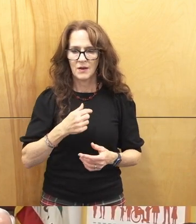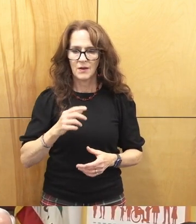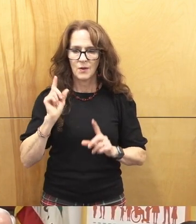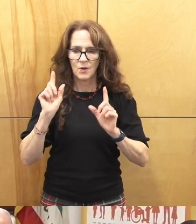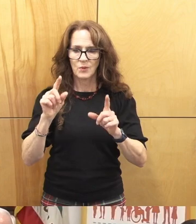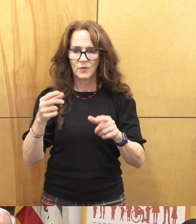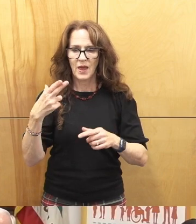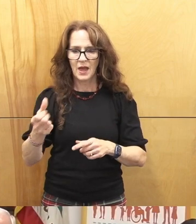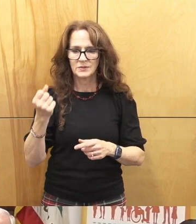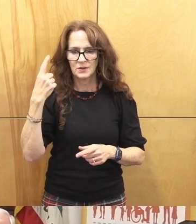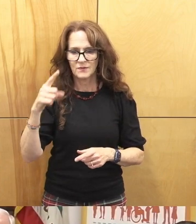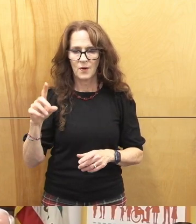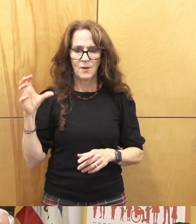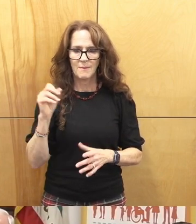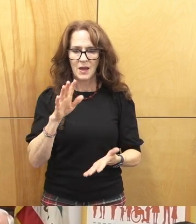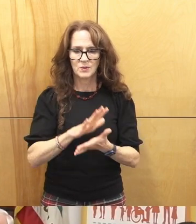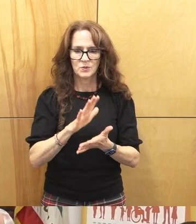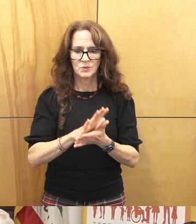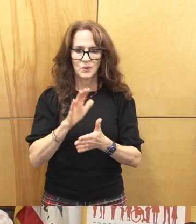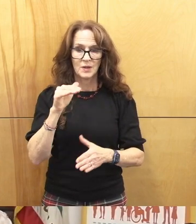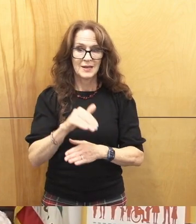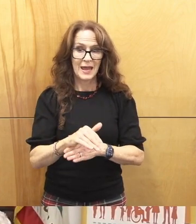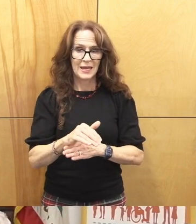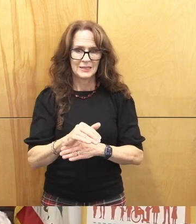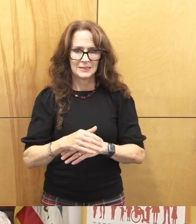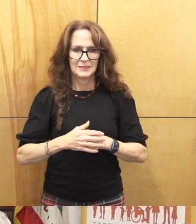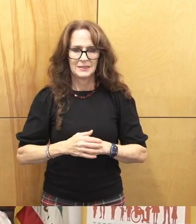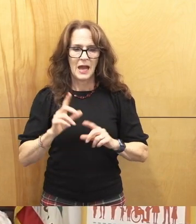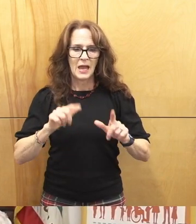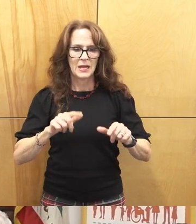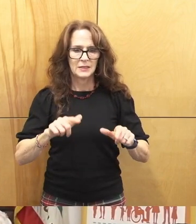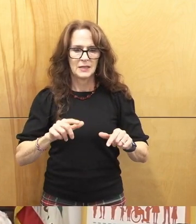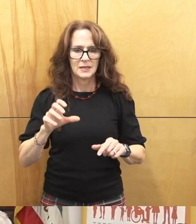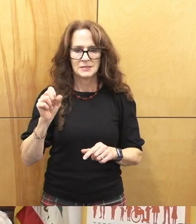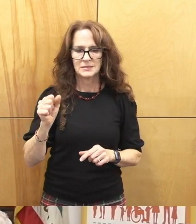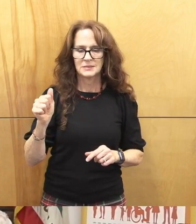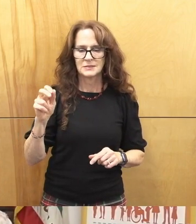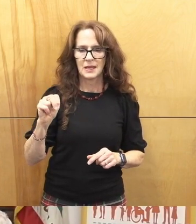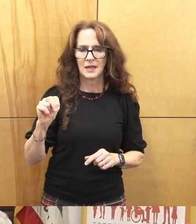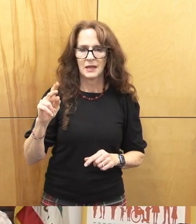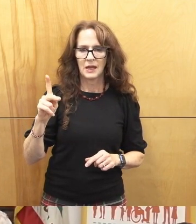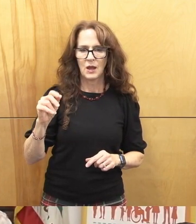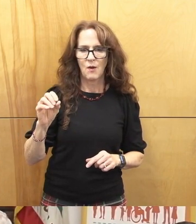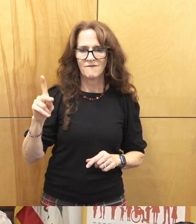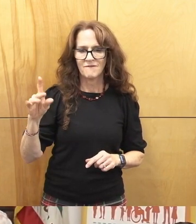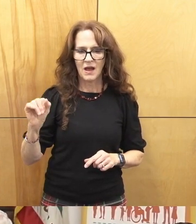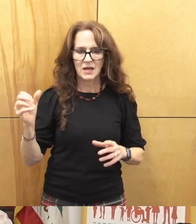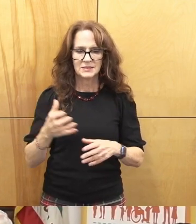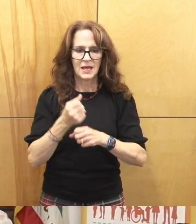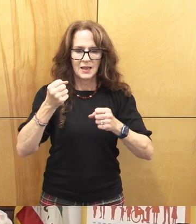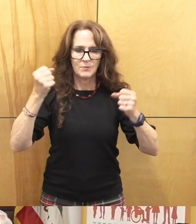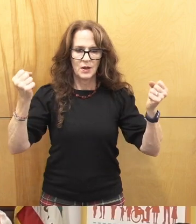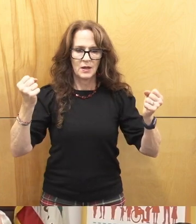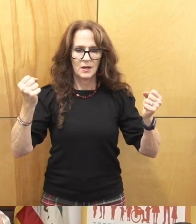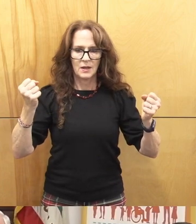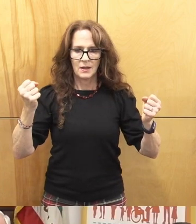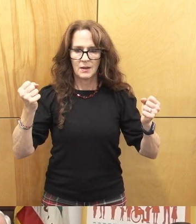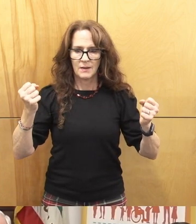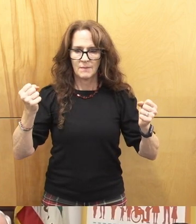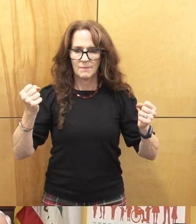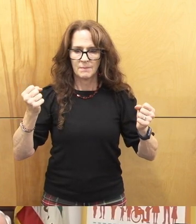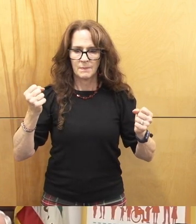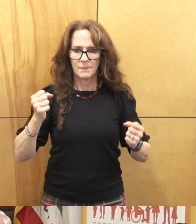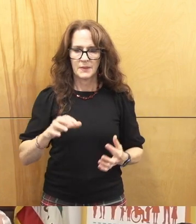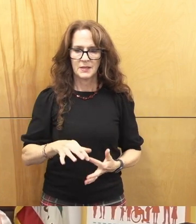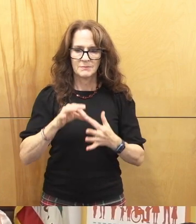the high schools for back-to-school night. So I attended the Sankofa Village celebration, the special ed family